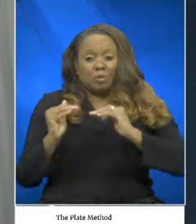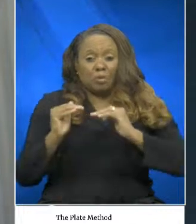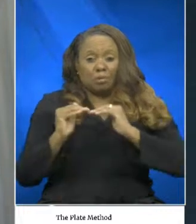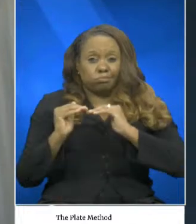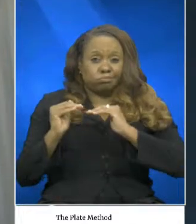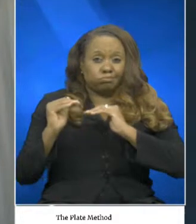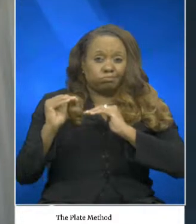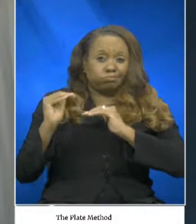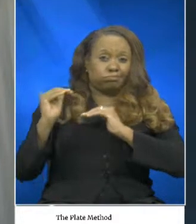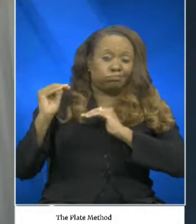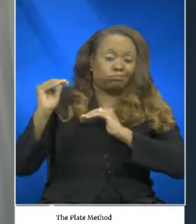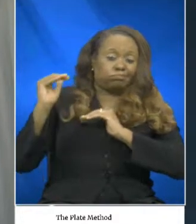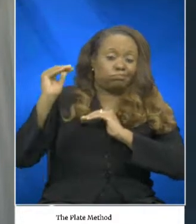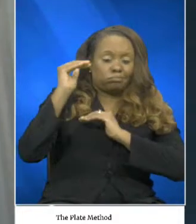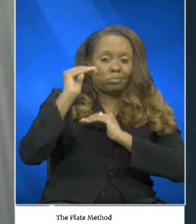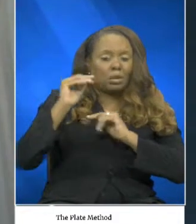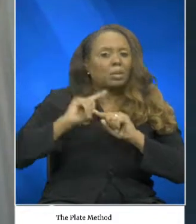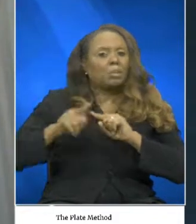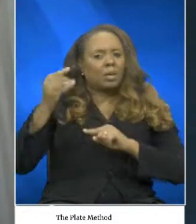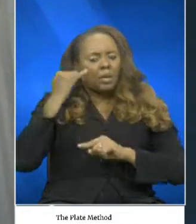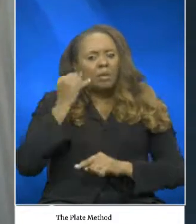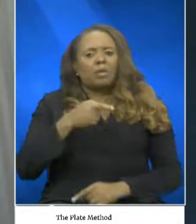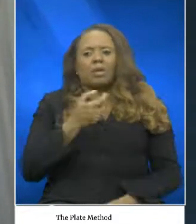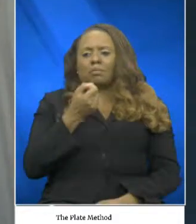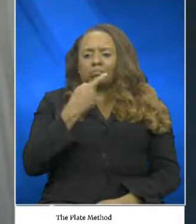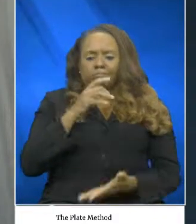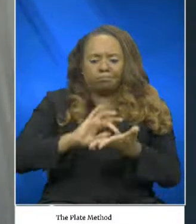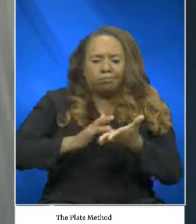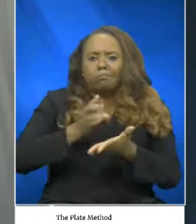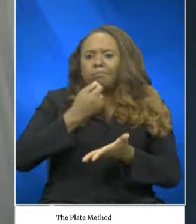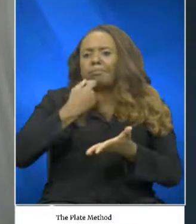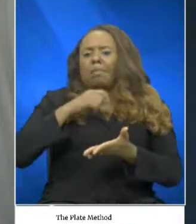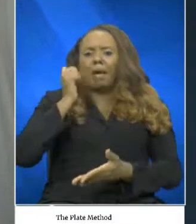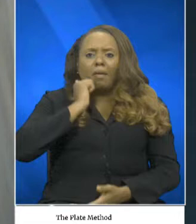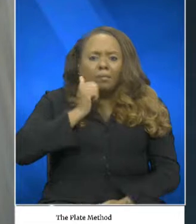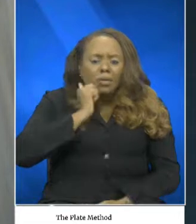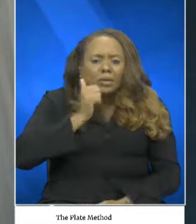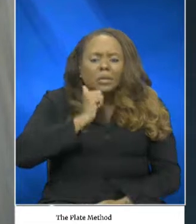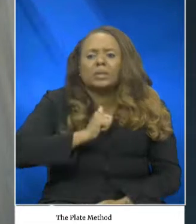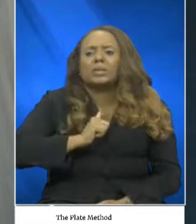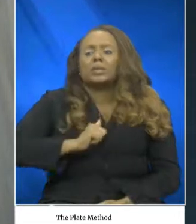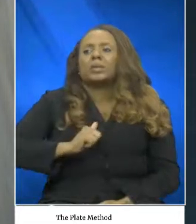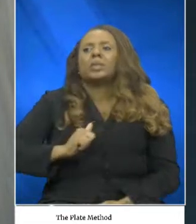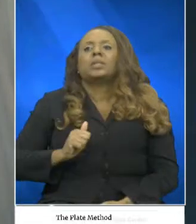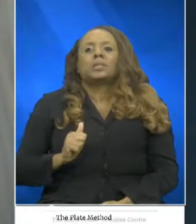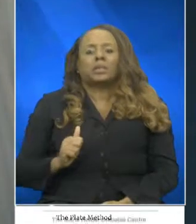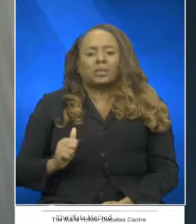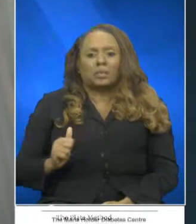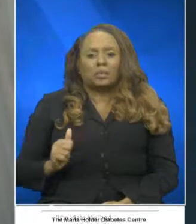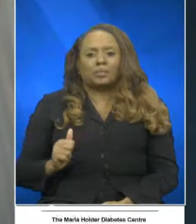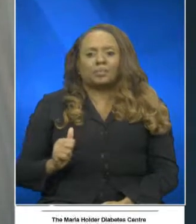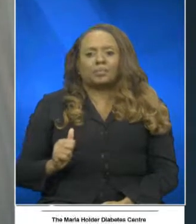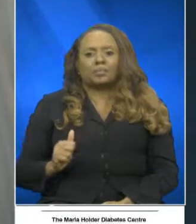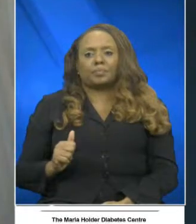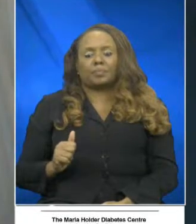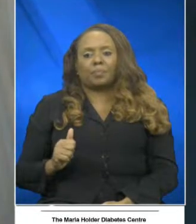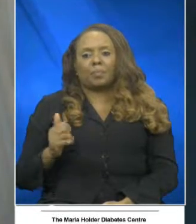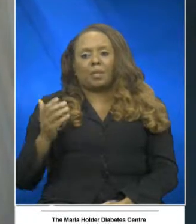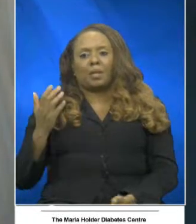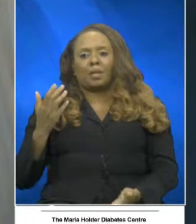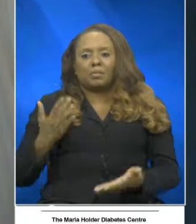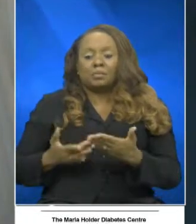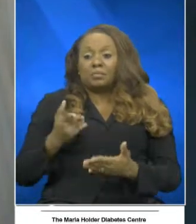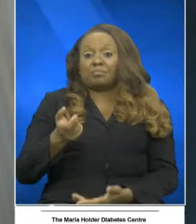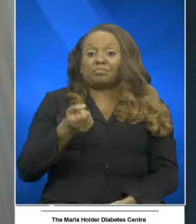So whereas if you had treated it early and you're taking it every day, you might have had one tablet. But